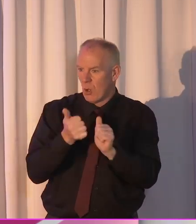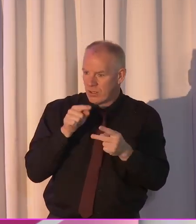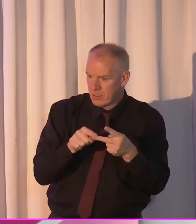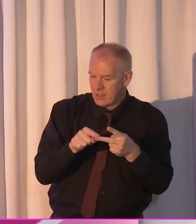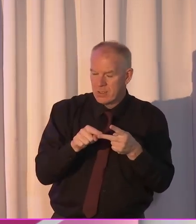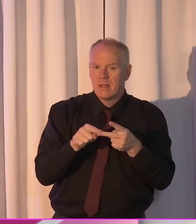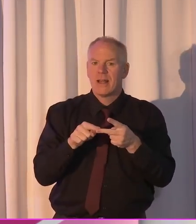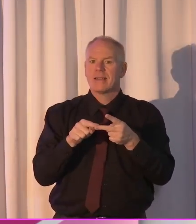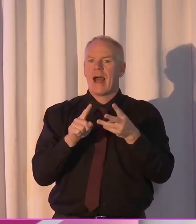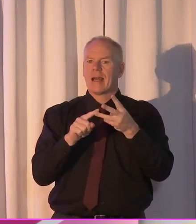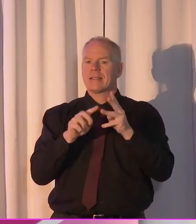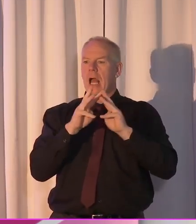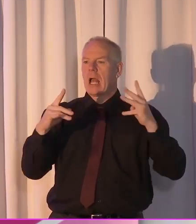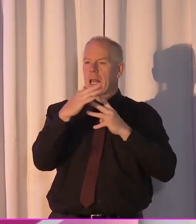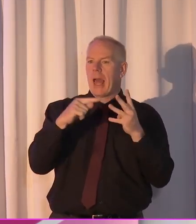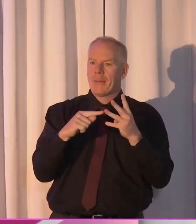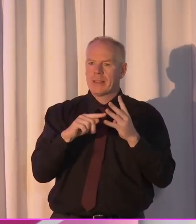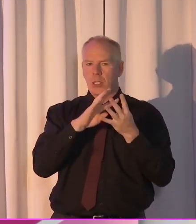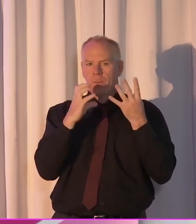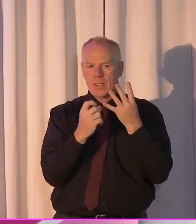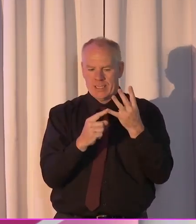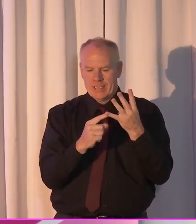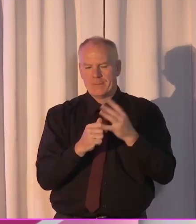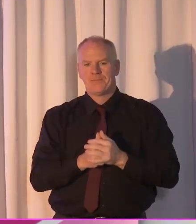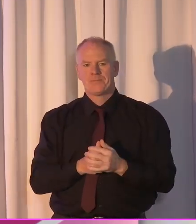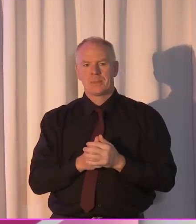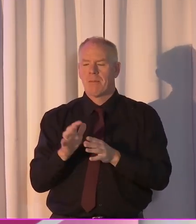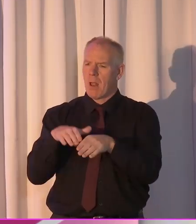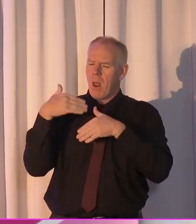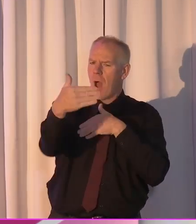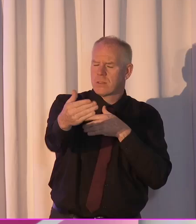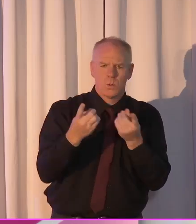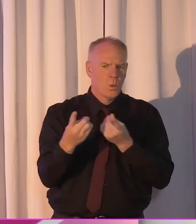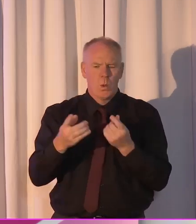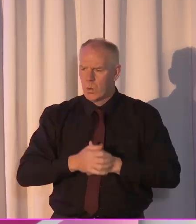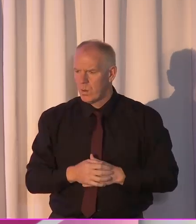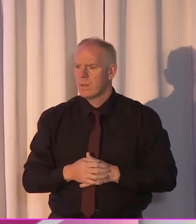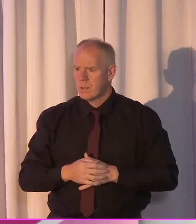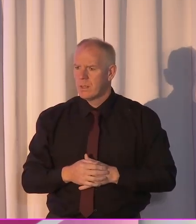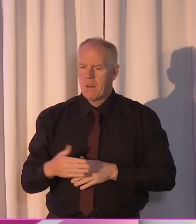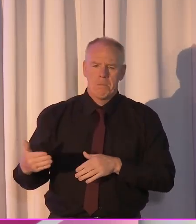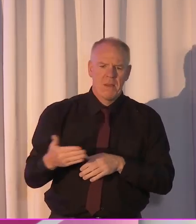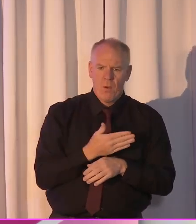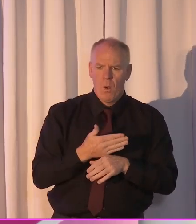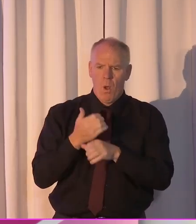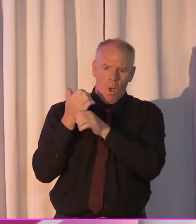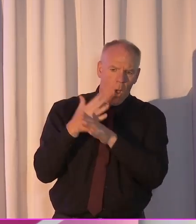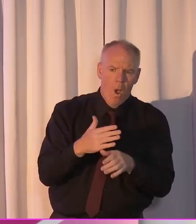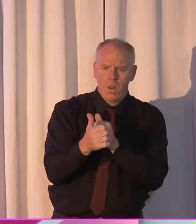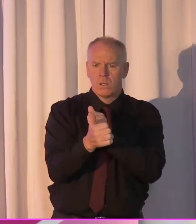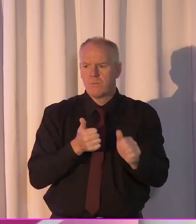way into it. Climate is the other, and then it is community. But we have a long way to go to ensuring that all of our